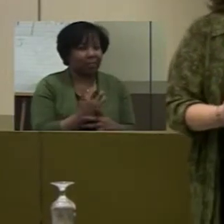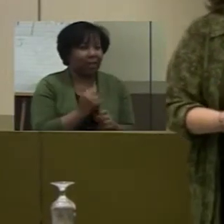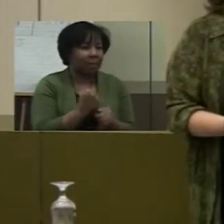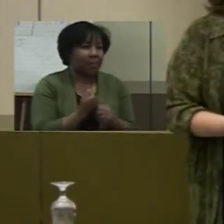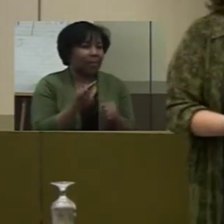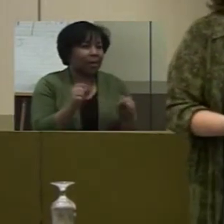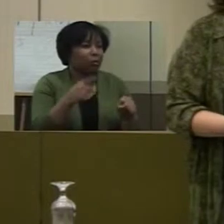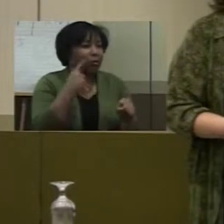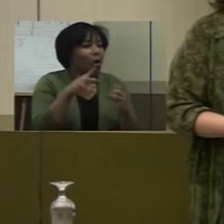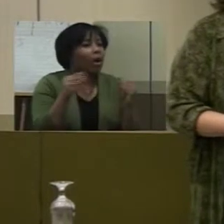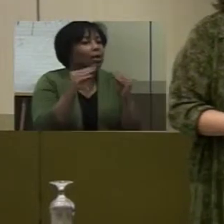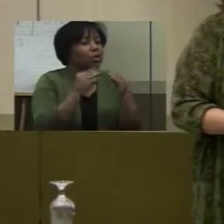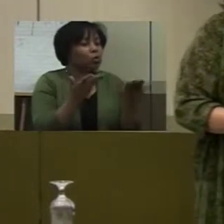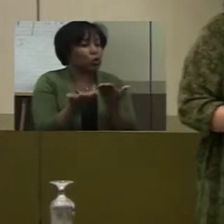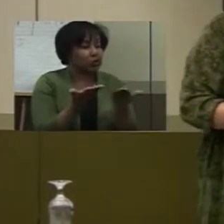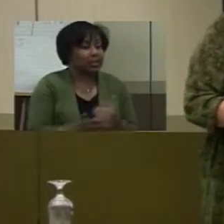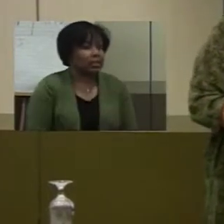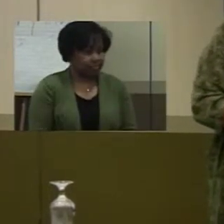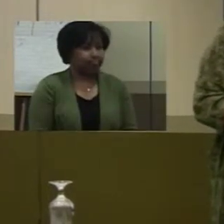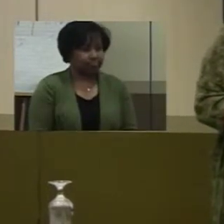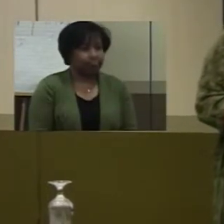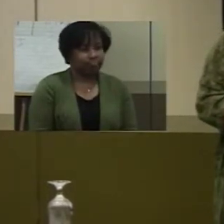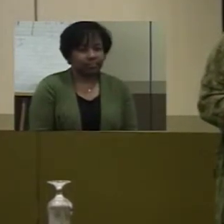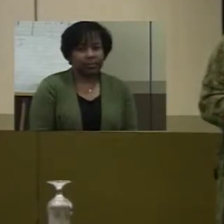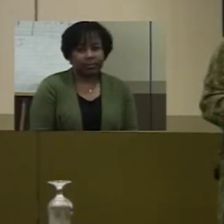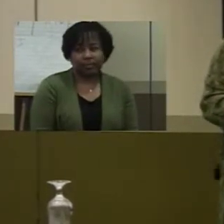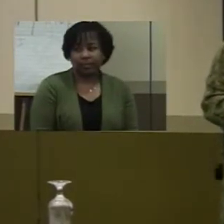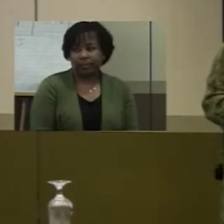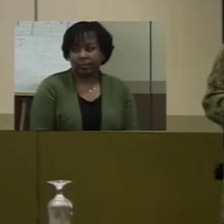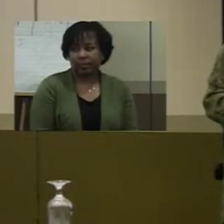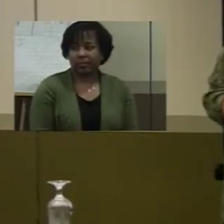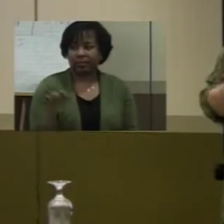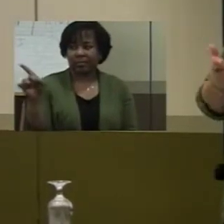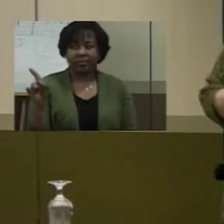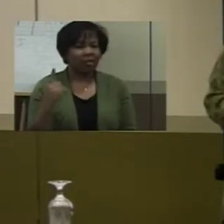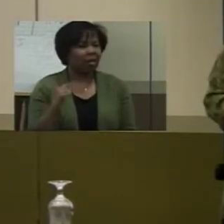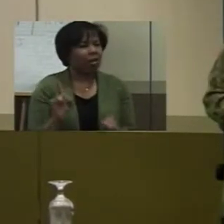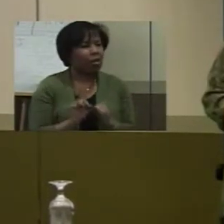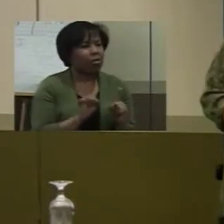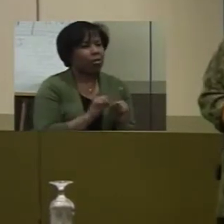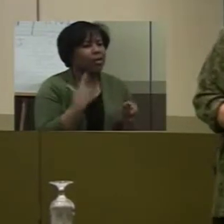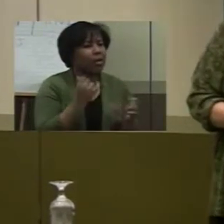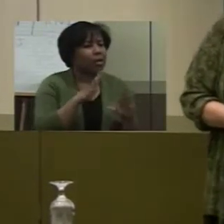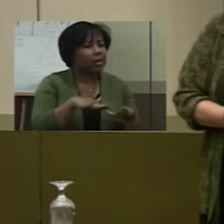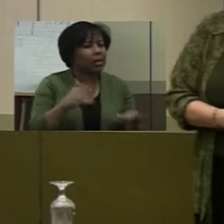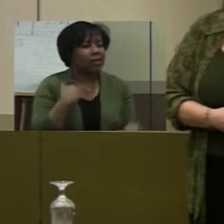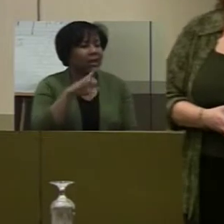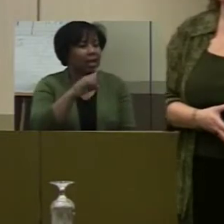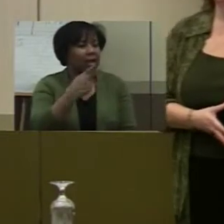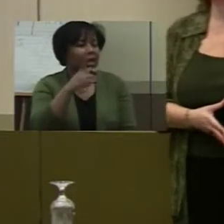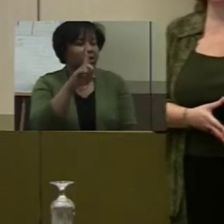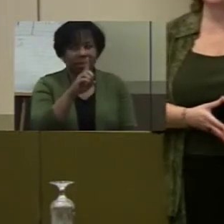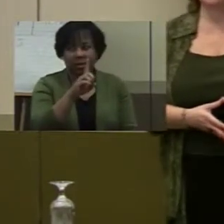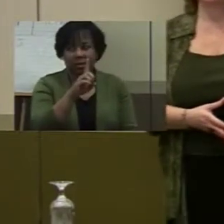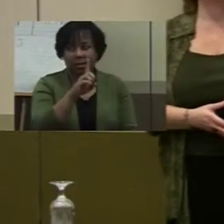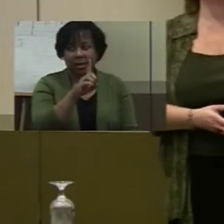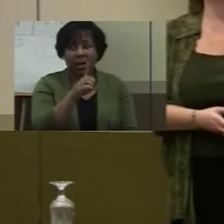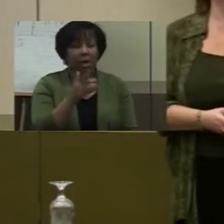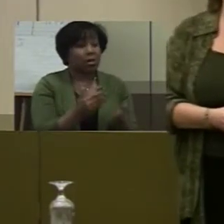the student eligible for additional services. Okay? Well, also we have lots of kids with ADHD.